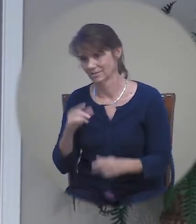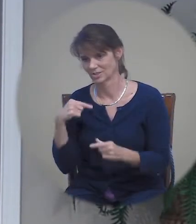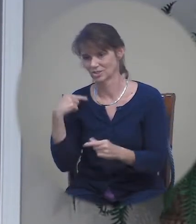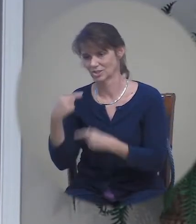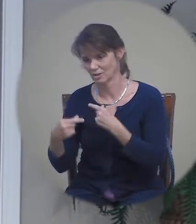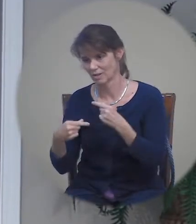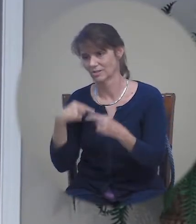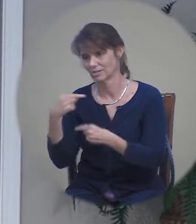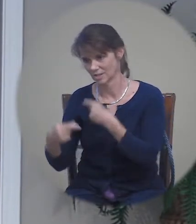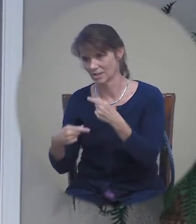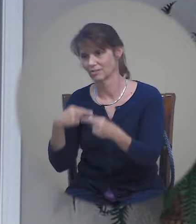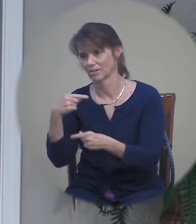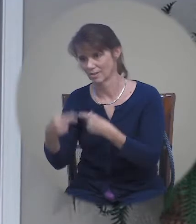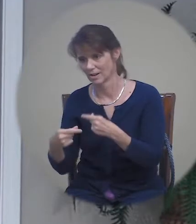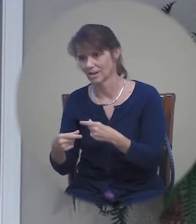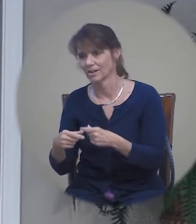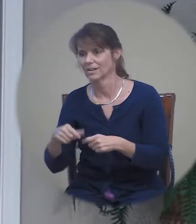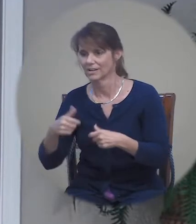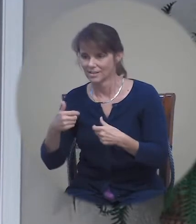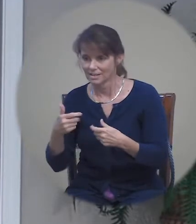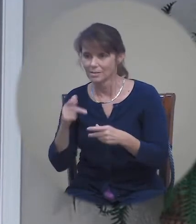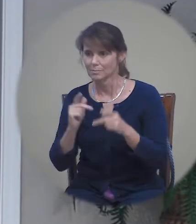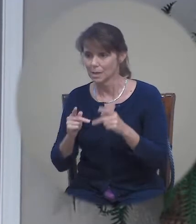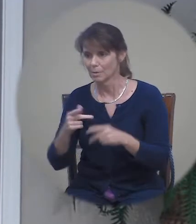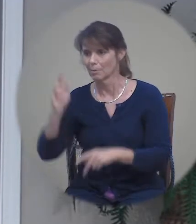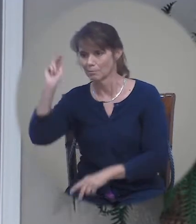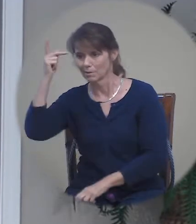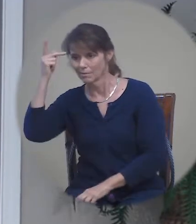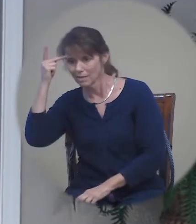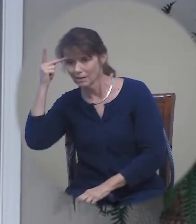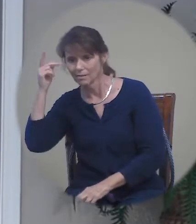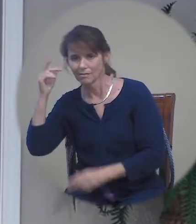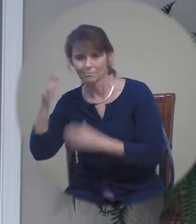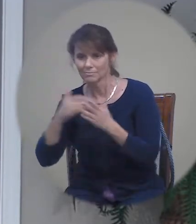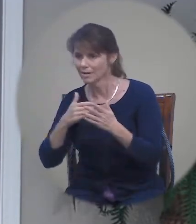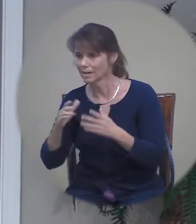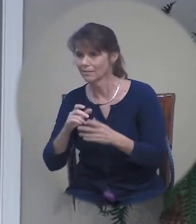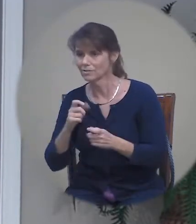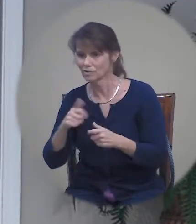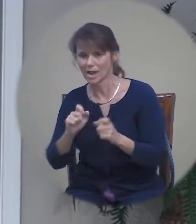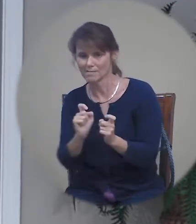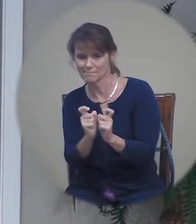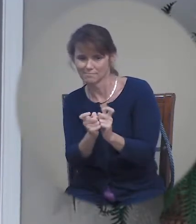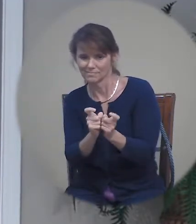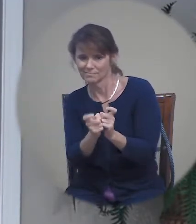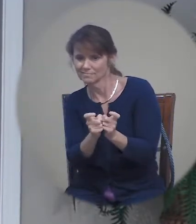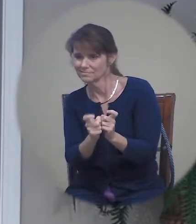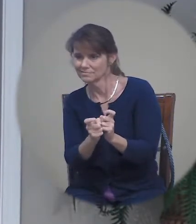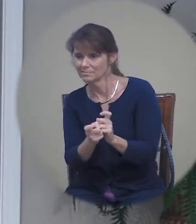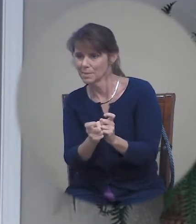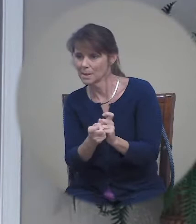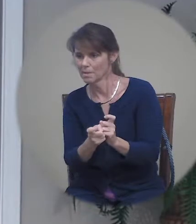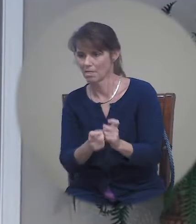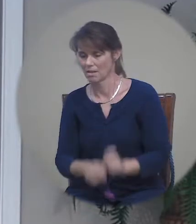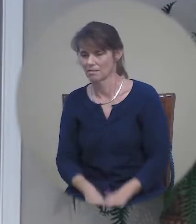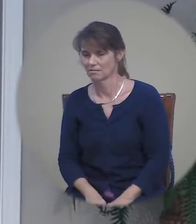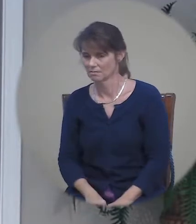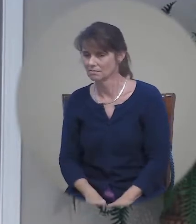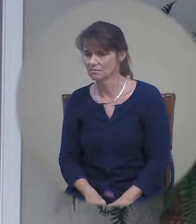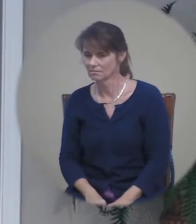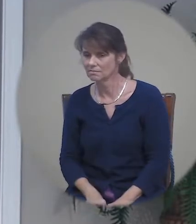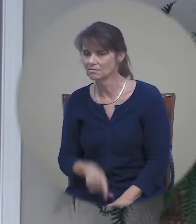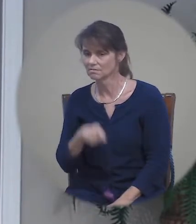to manipulate people today, politically or any way else. That is what the king of Assyria is trying to do. He's